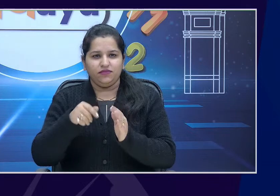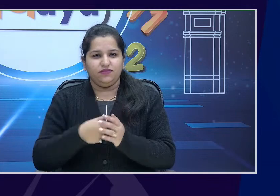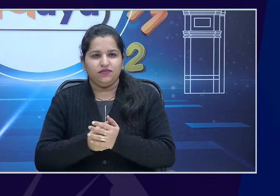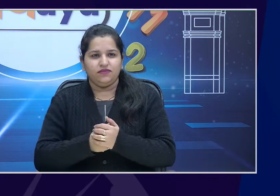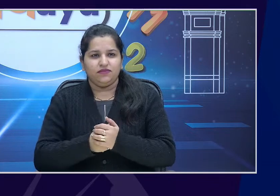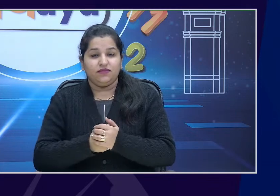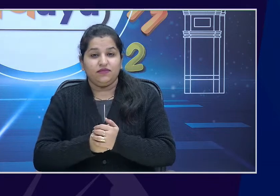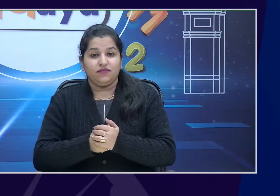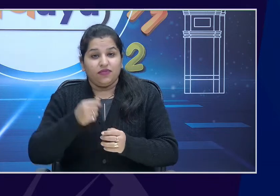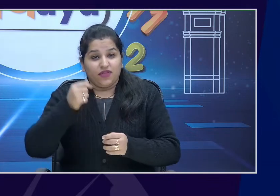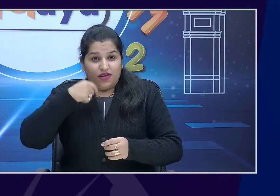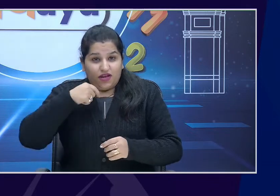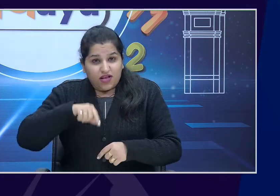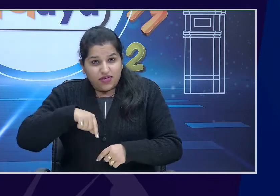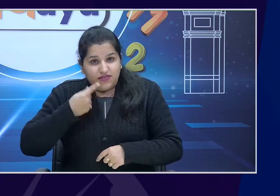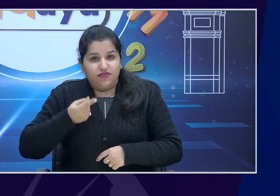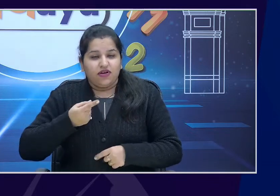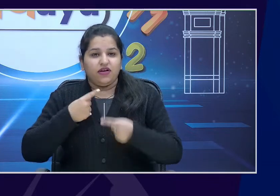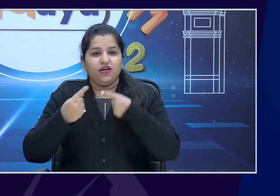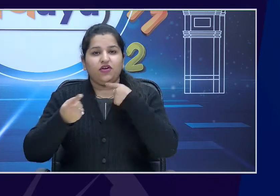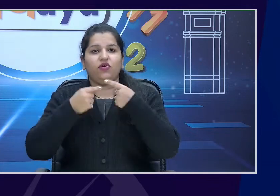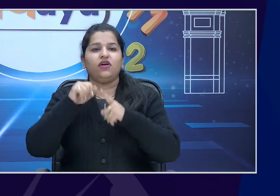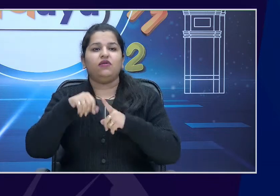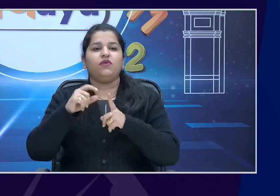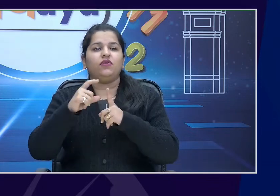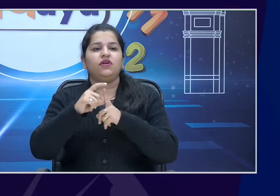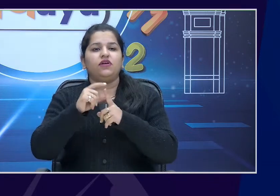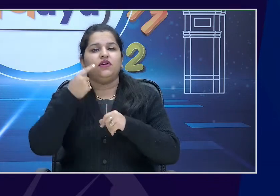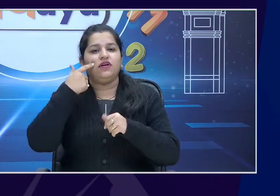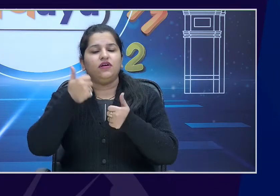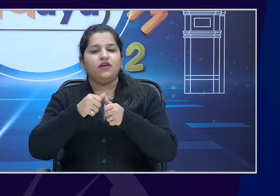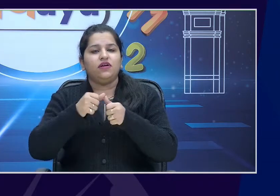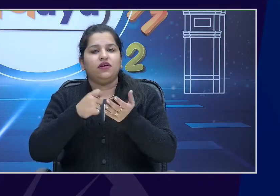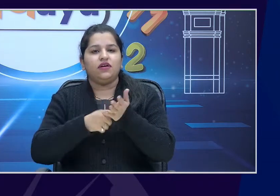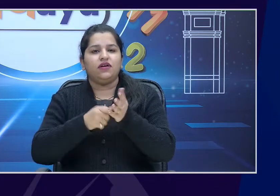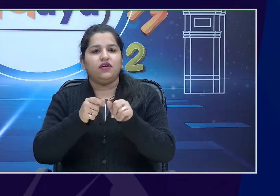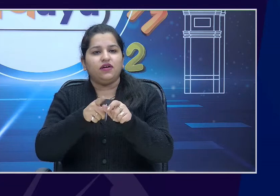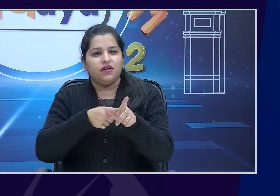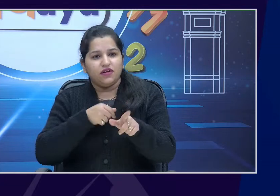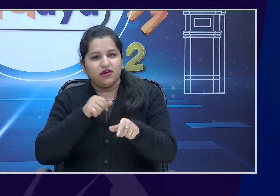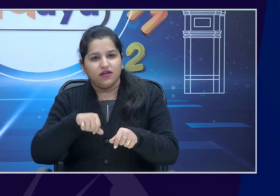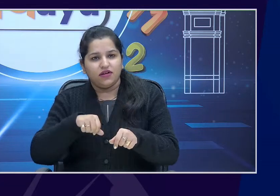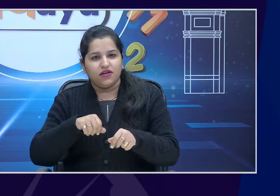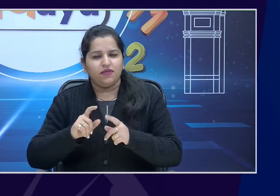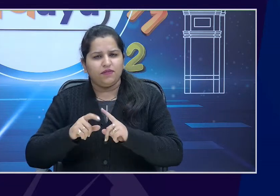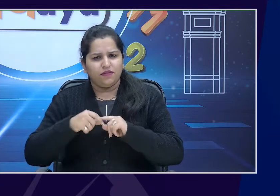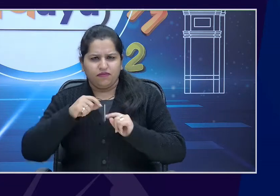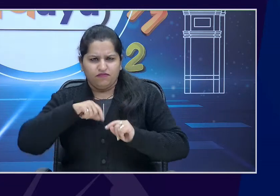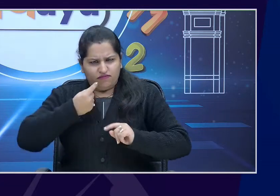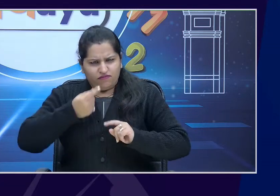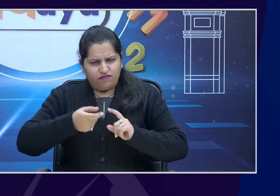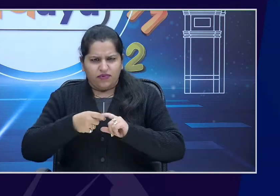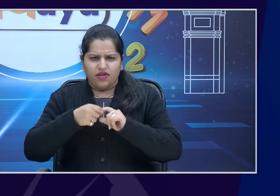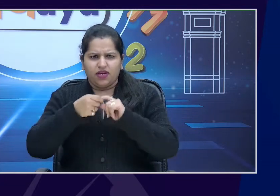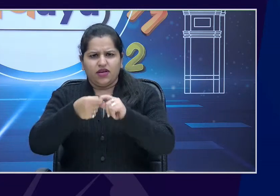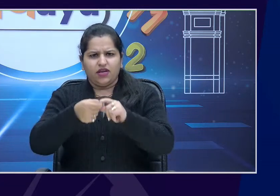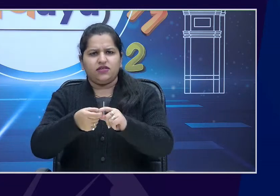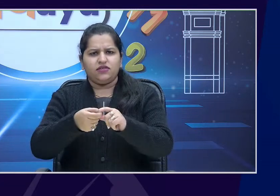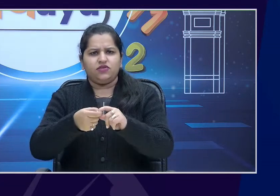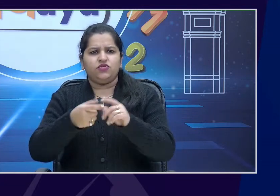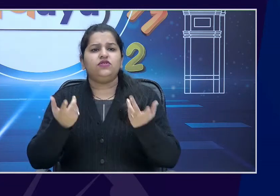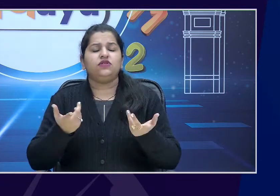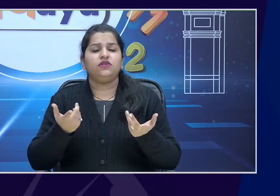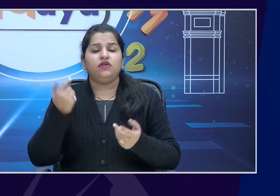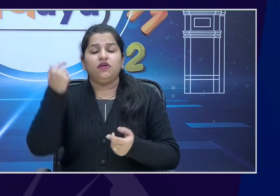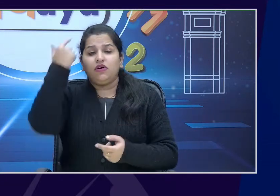as we are talking about diary. Anita ma'am. Yes, ma'am. Yes, ma'am. My next question is, ma'am, who all can